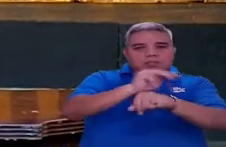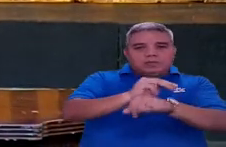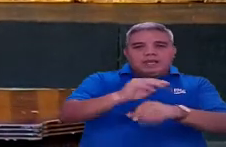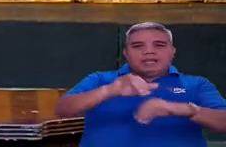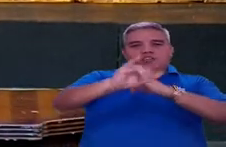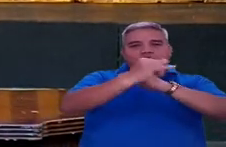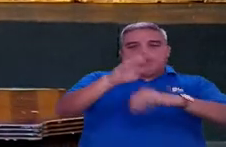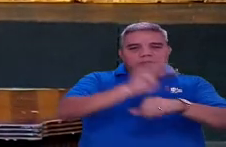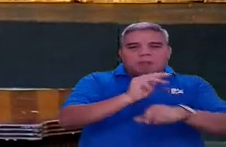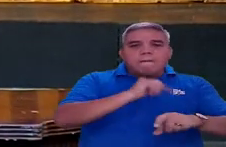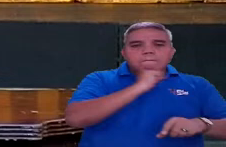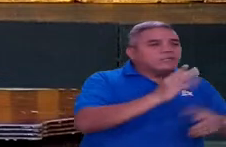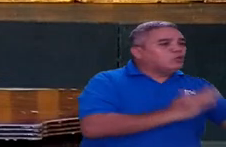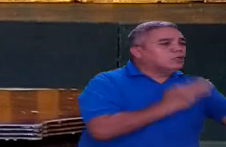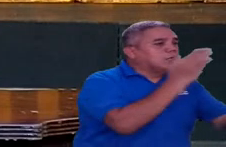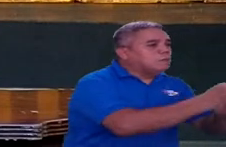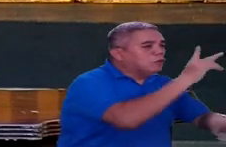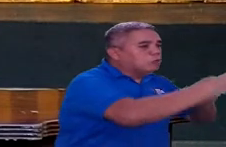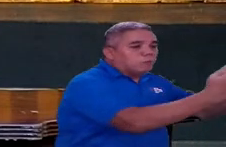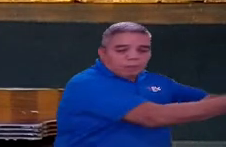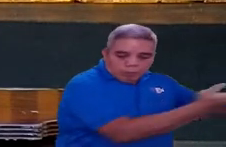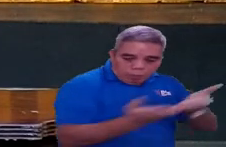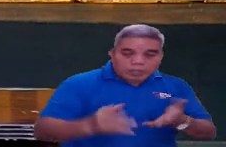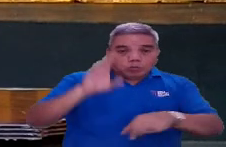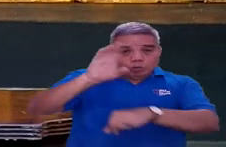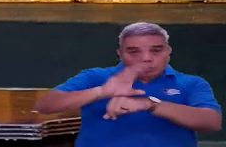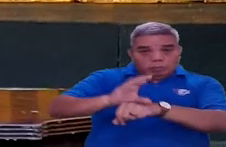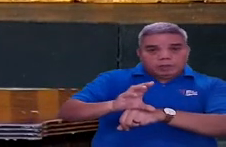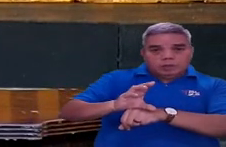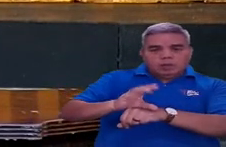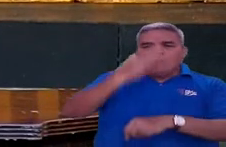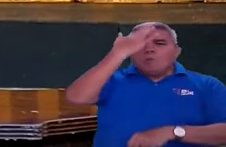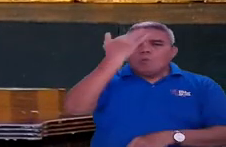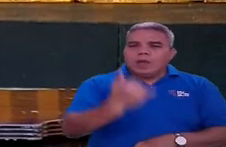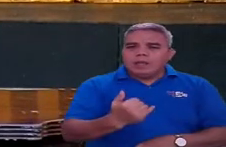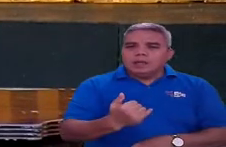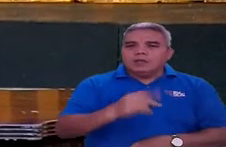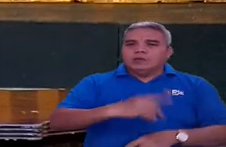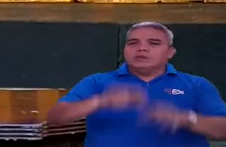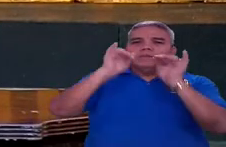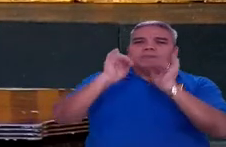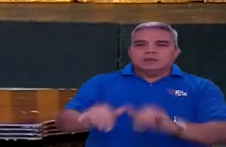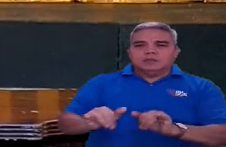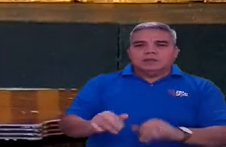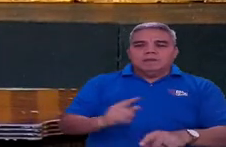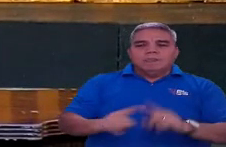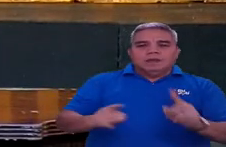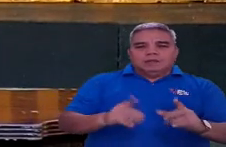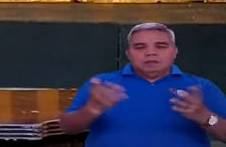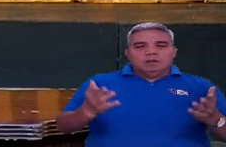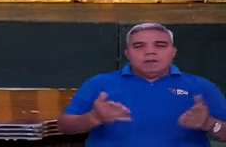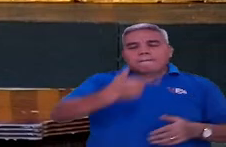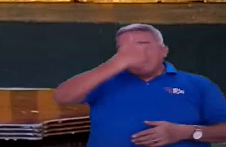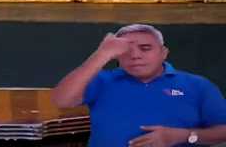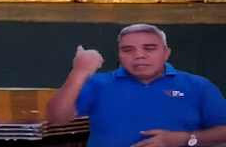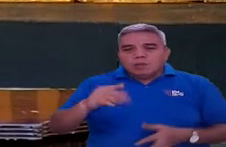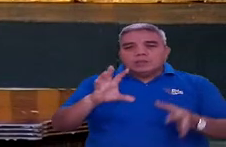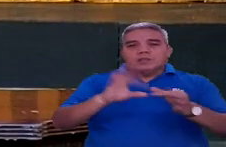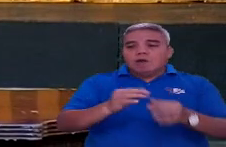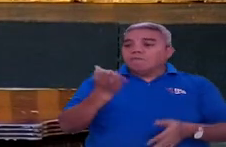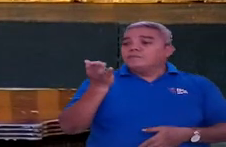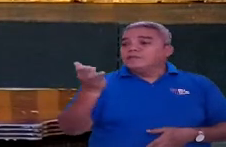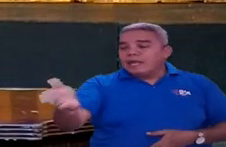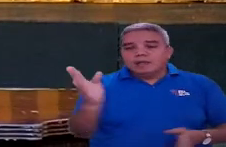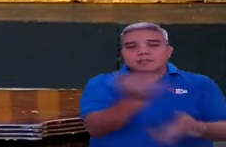jeepney ministry if you cannot bring those people to the Lord? Why are we going to maintain our testimony before? Because of